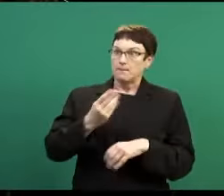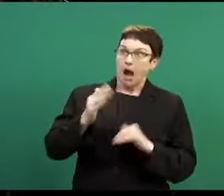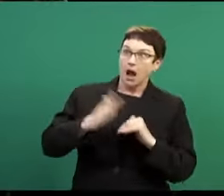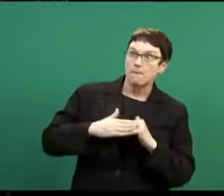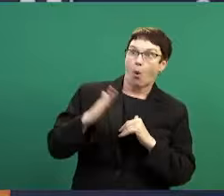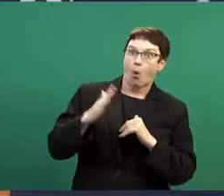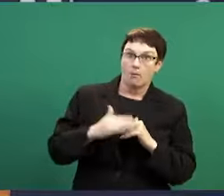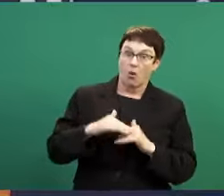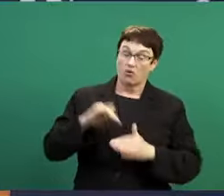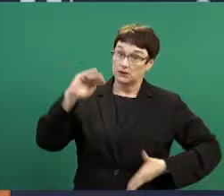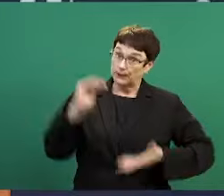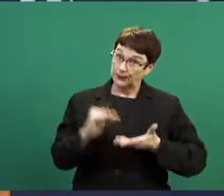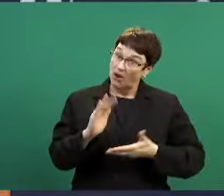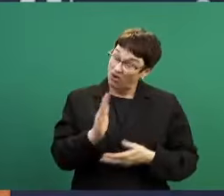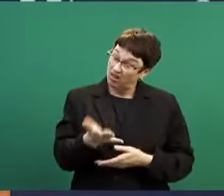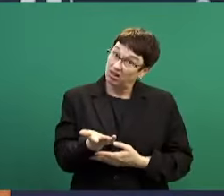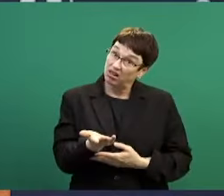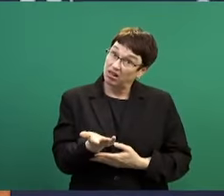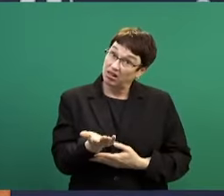Okay.